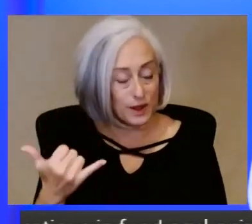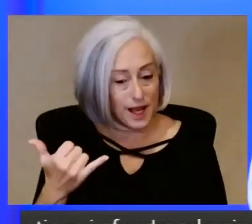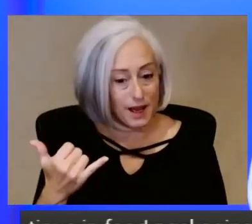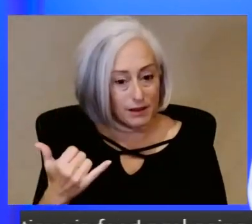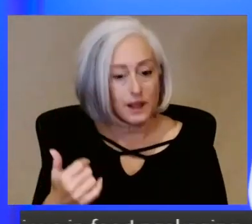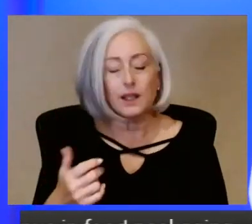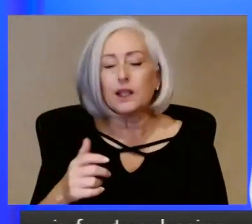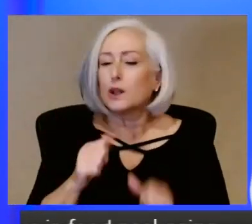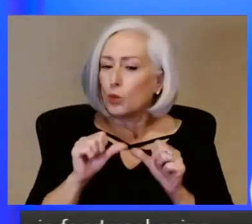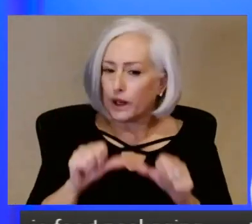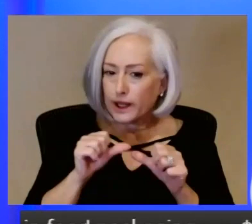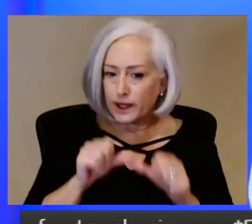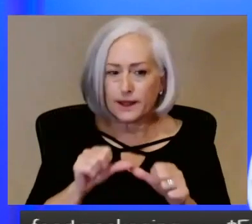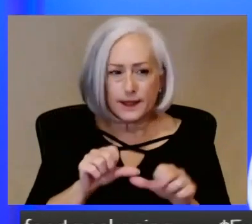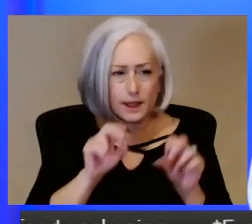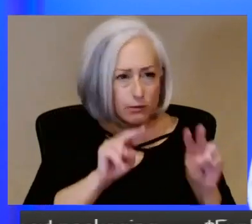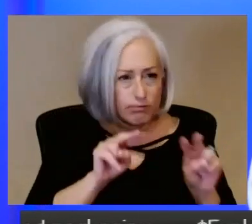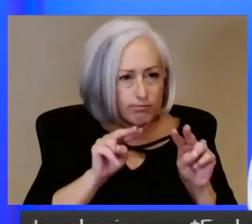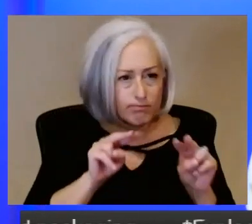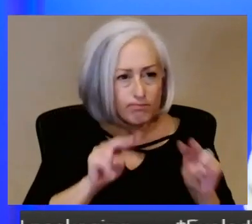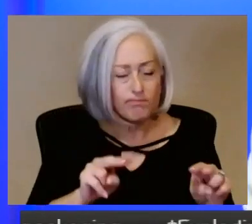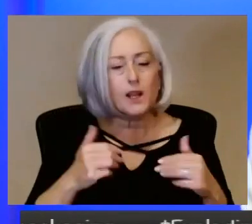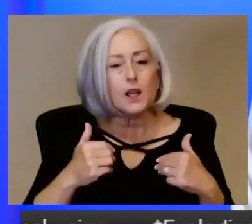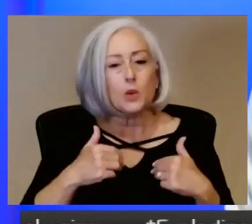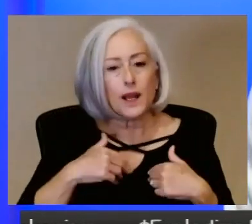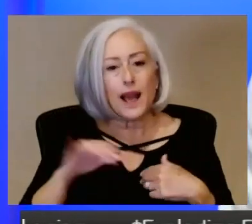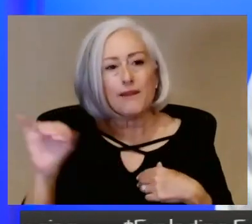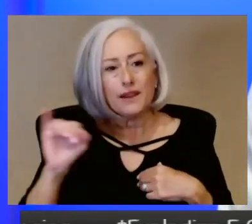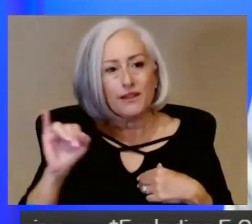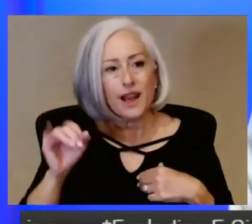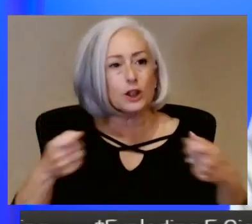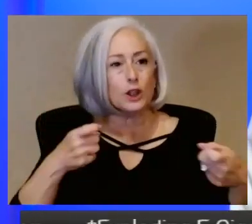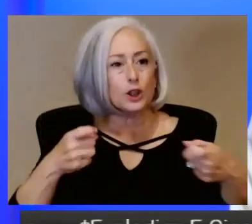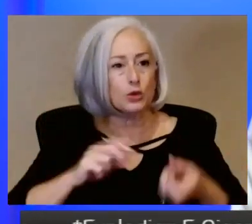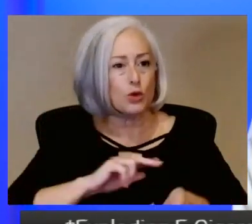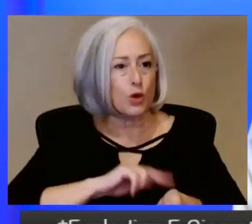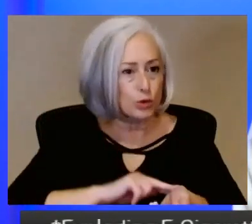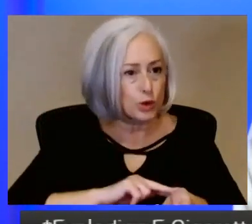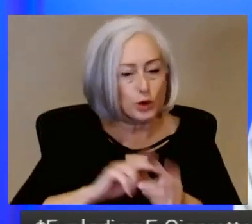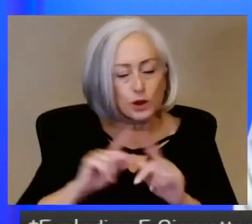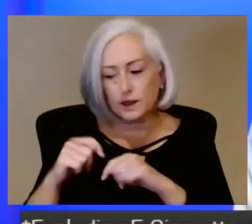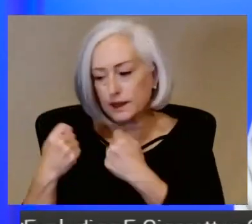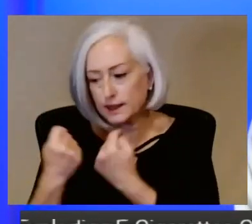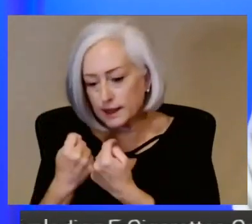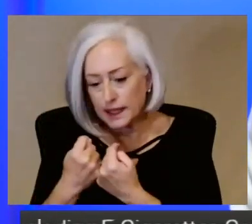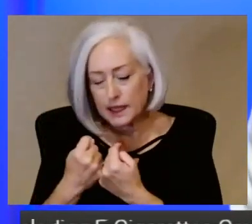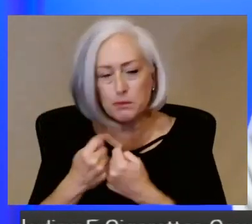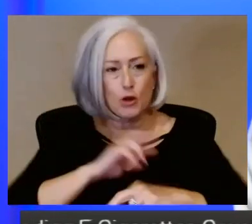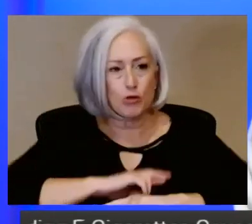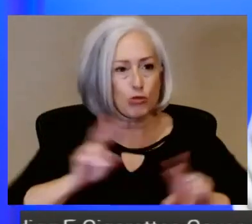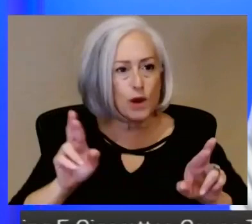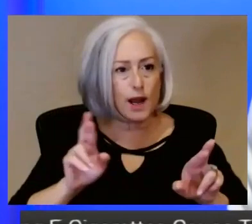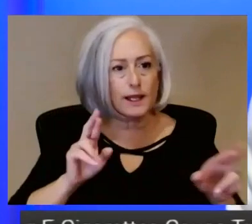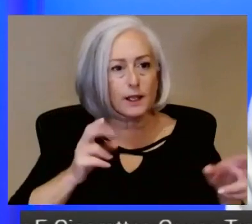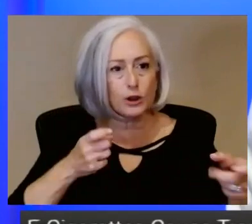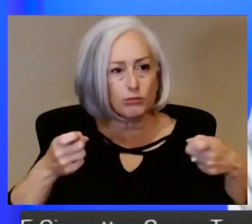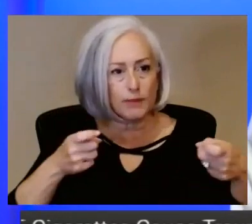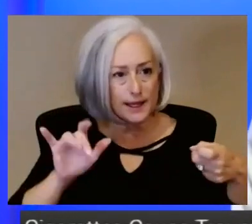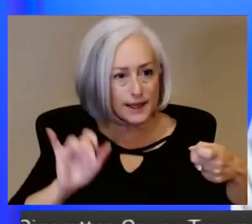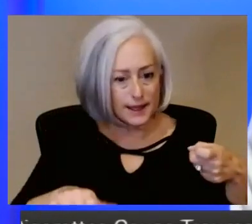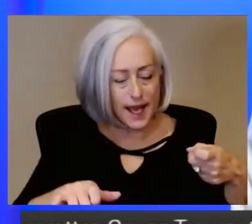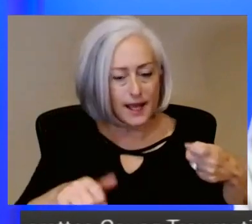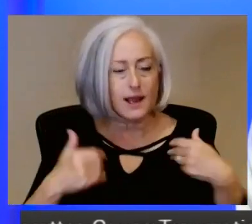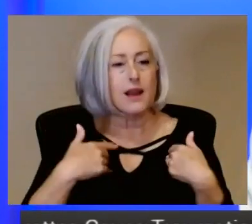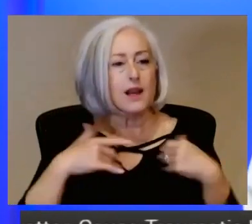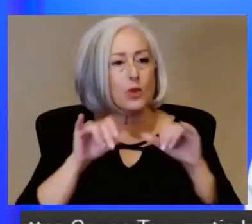control nurses and team who are ready to deal with those things. We already have systems in place to identify and do